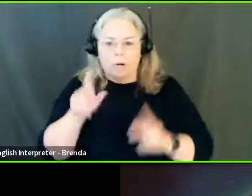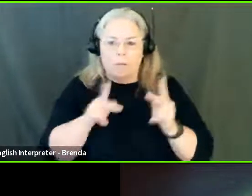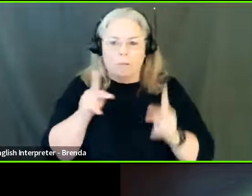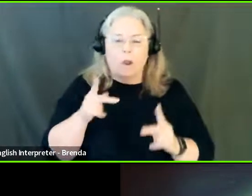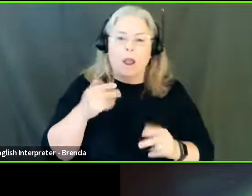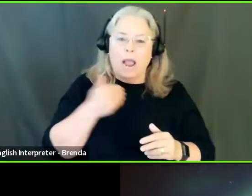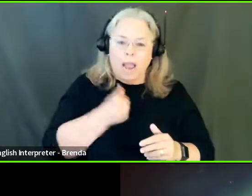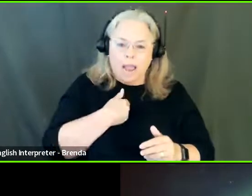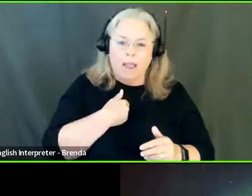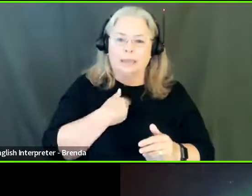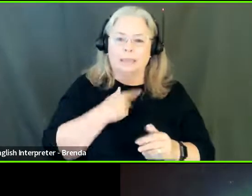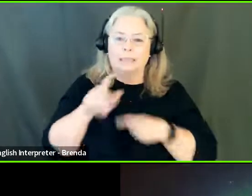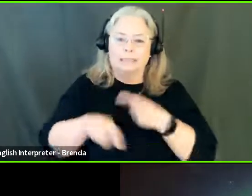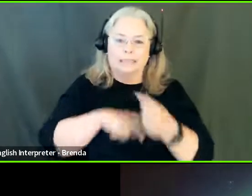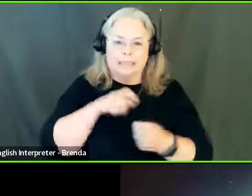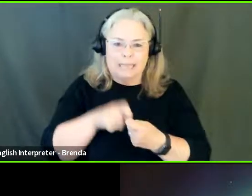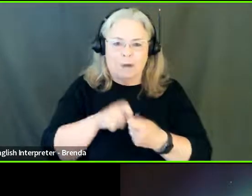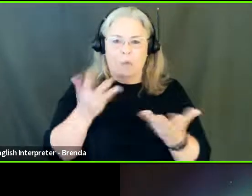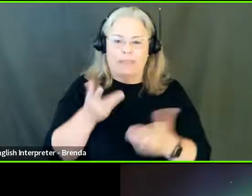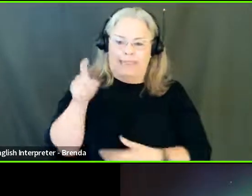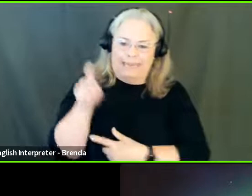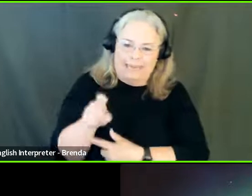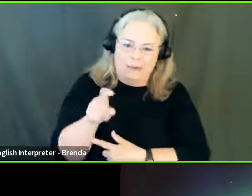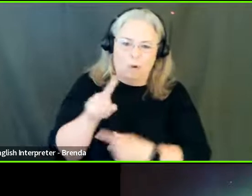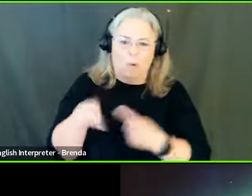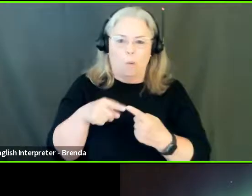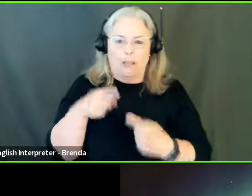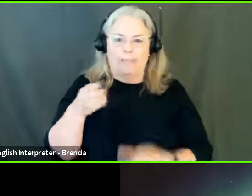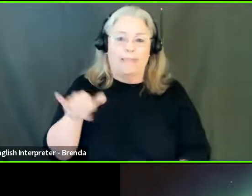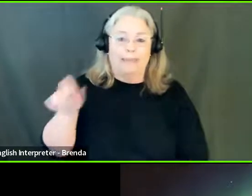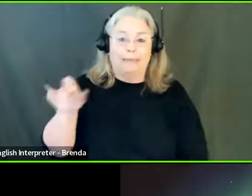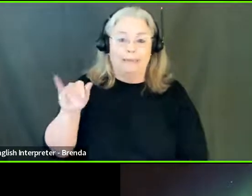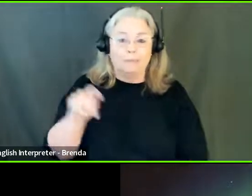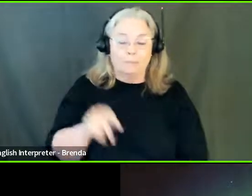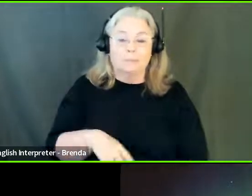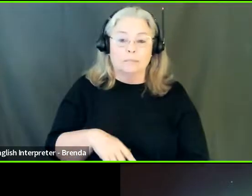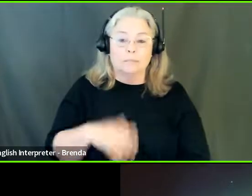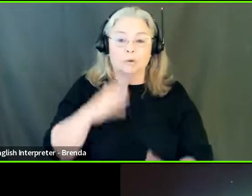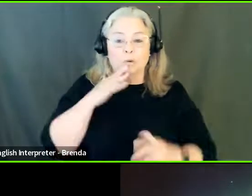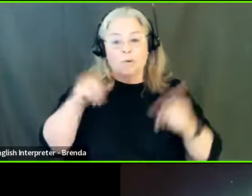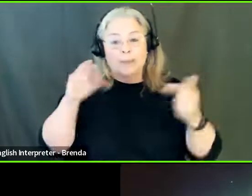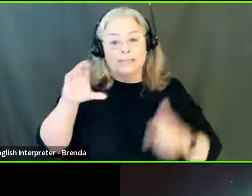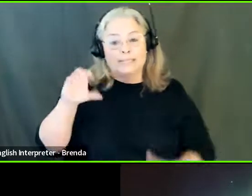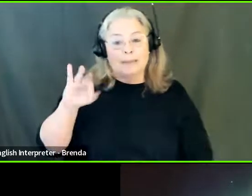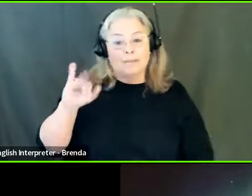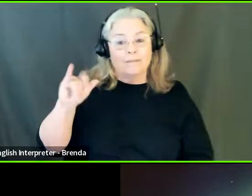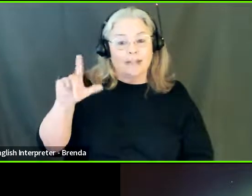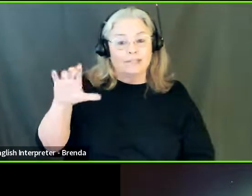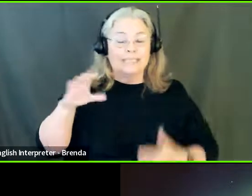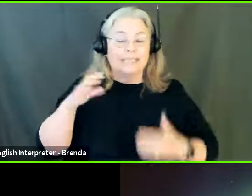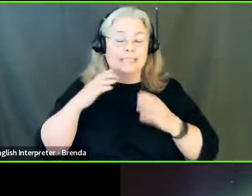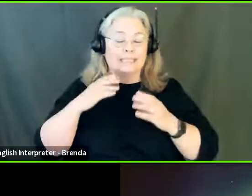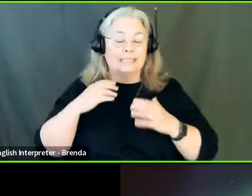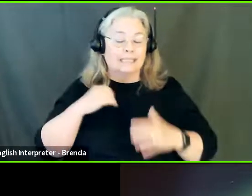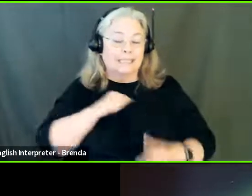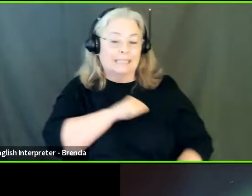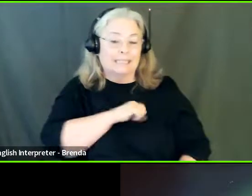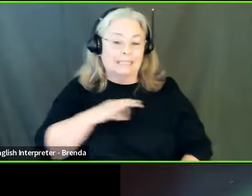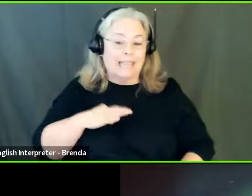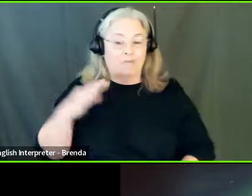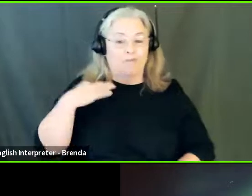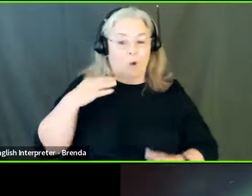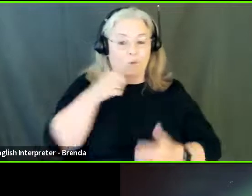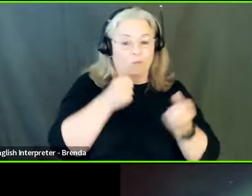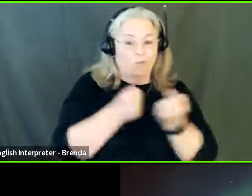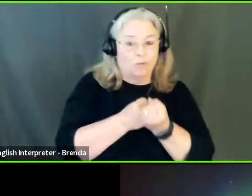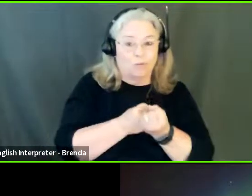always have exactly what they need, exactly when they need it. To all other CFILC staff and volunteers supporting today